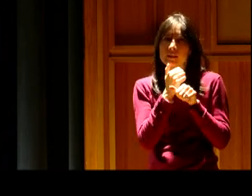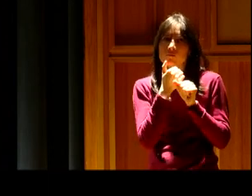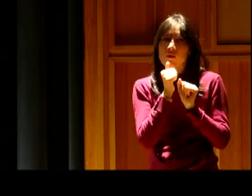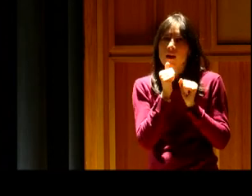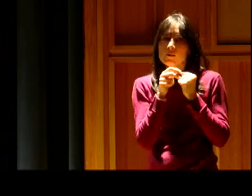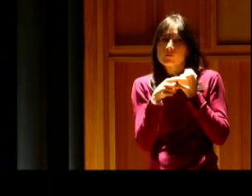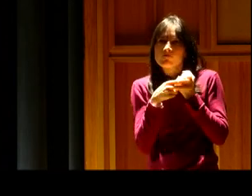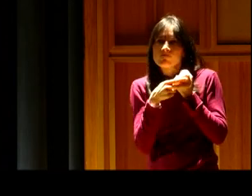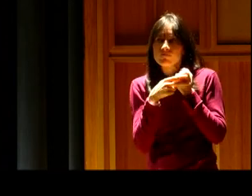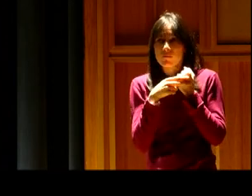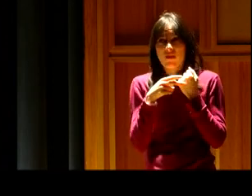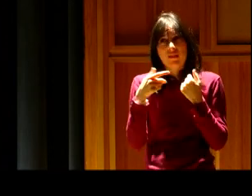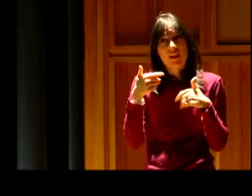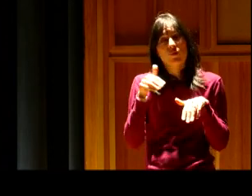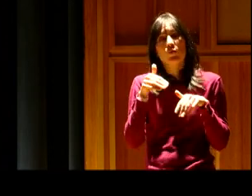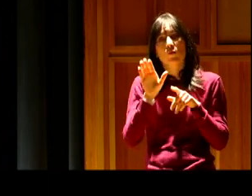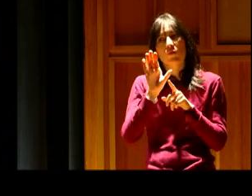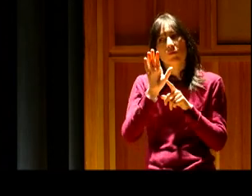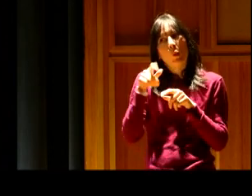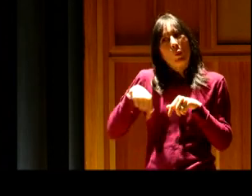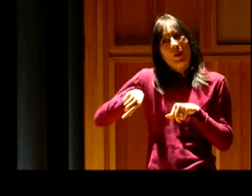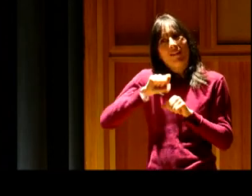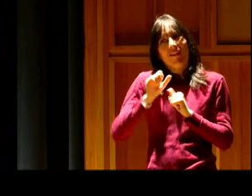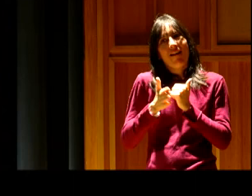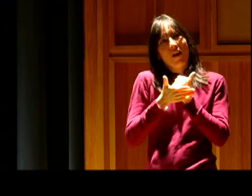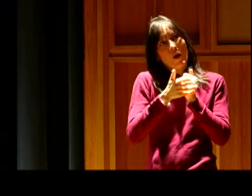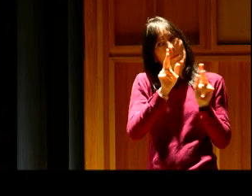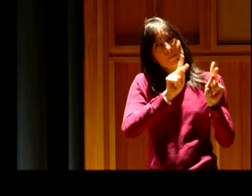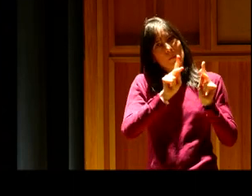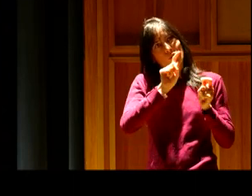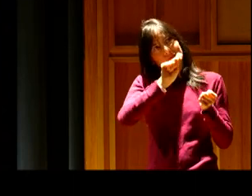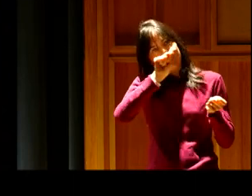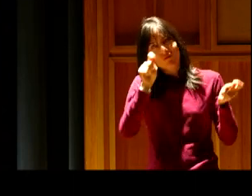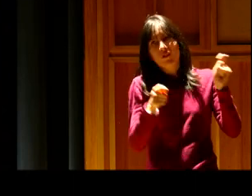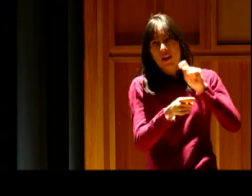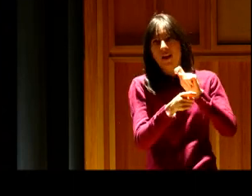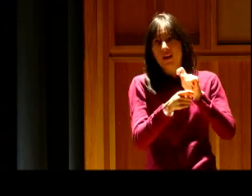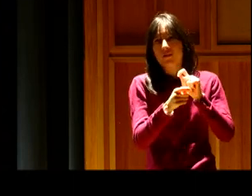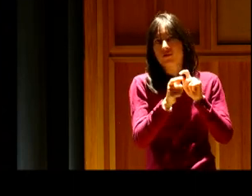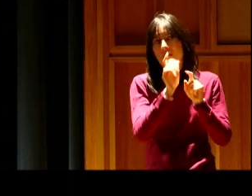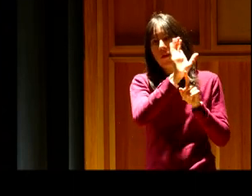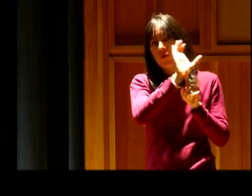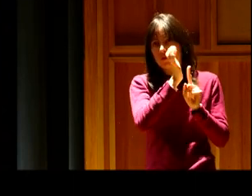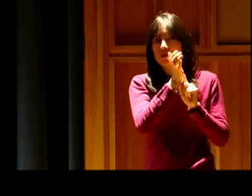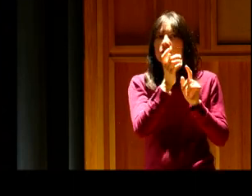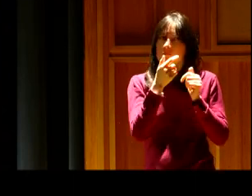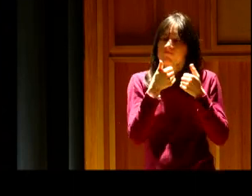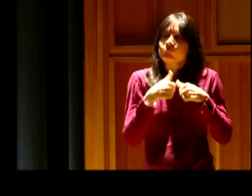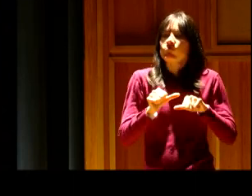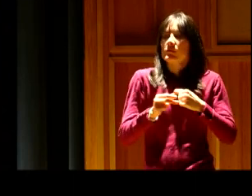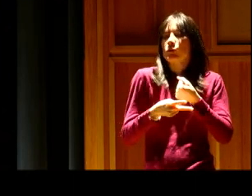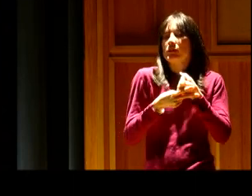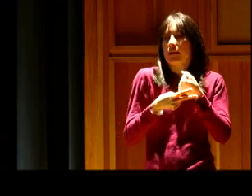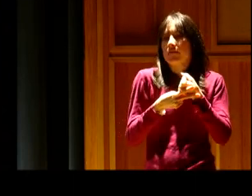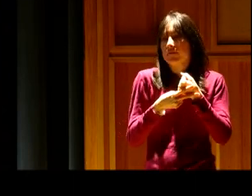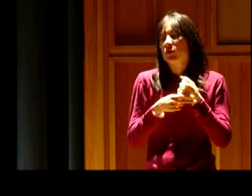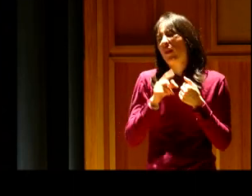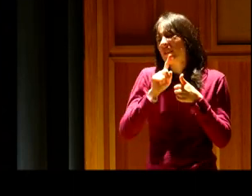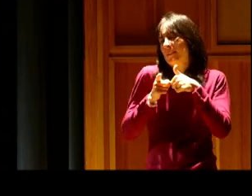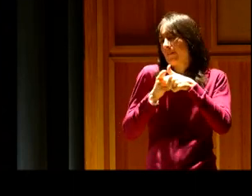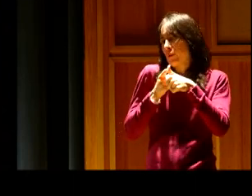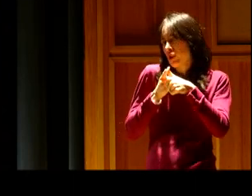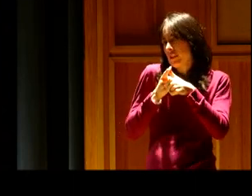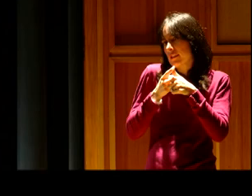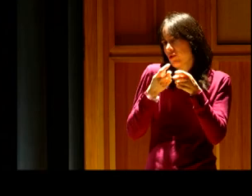shift that all of us can help bring about. So that's the first piece of the bridge. Use energy as efficiently as you can.